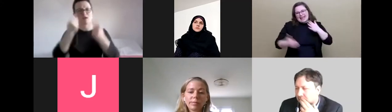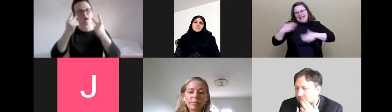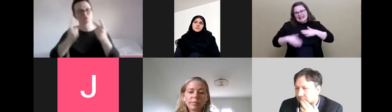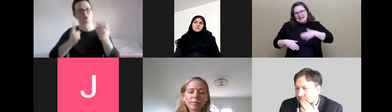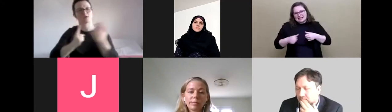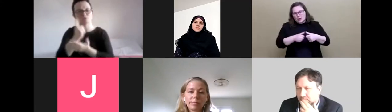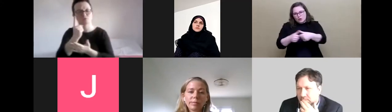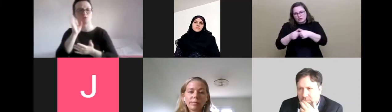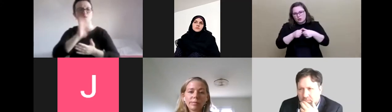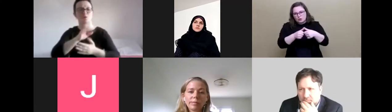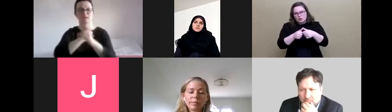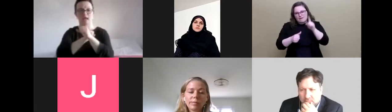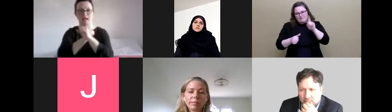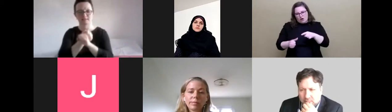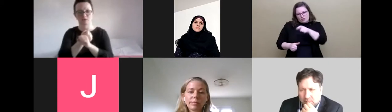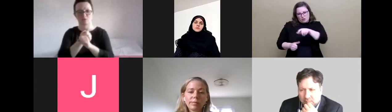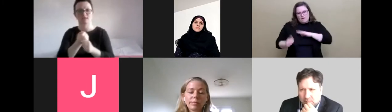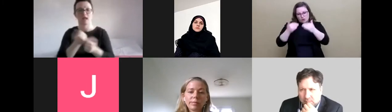with disabilities,